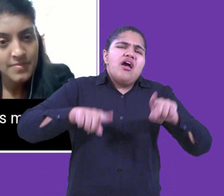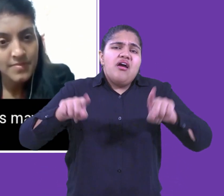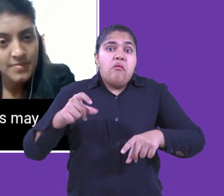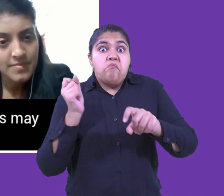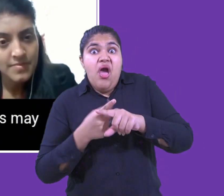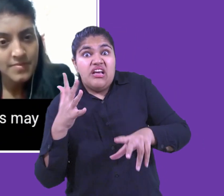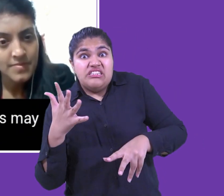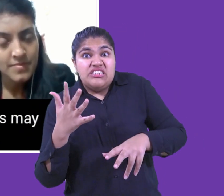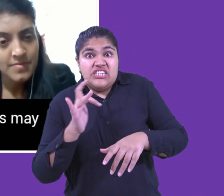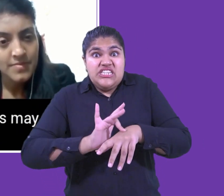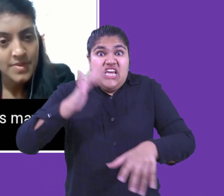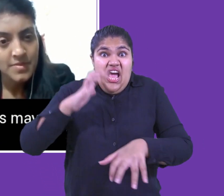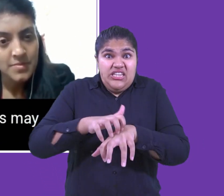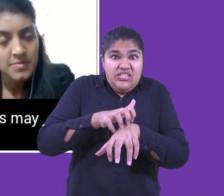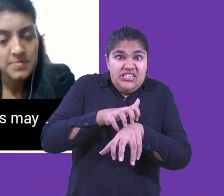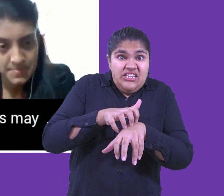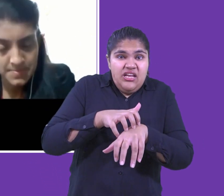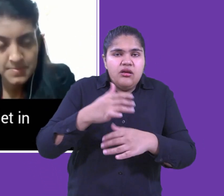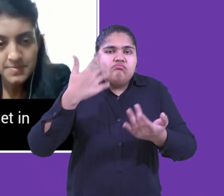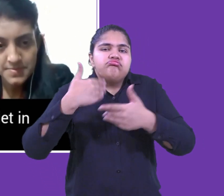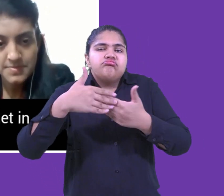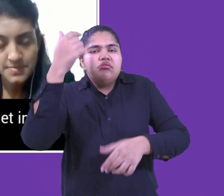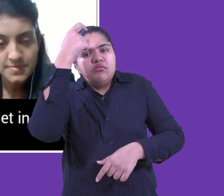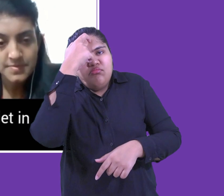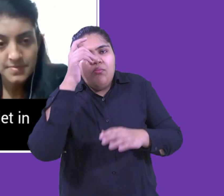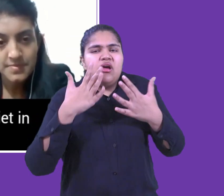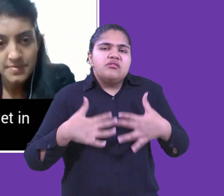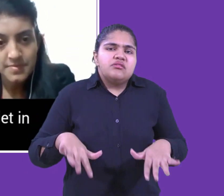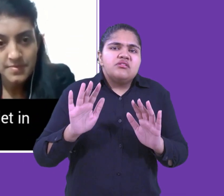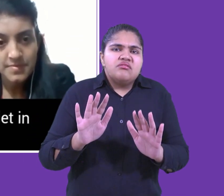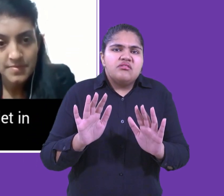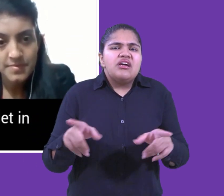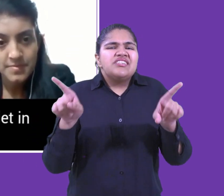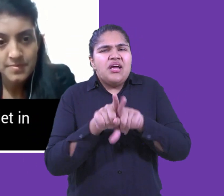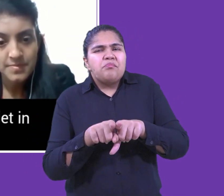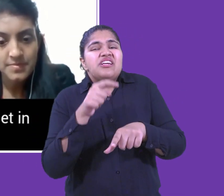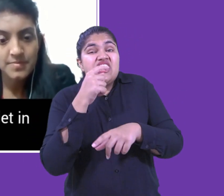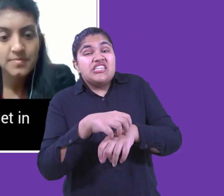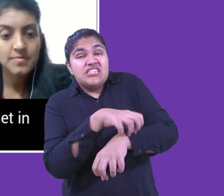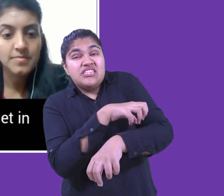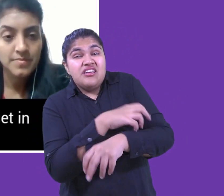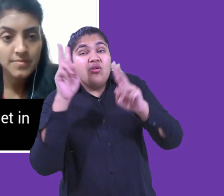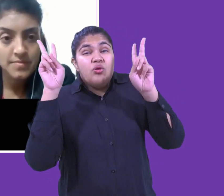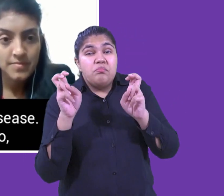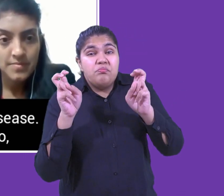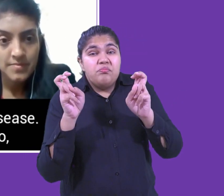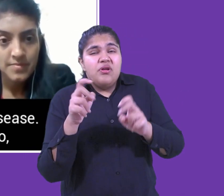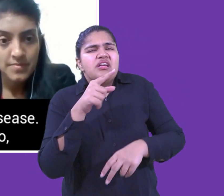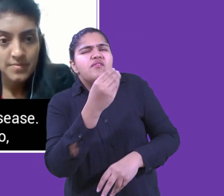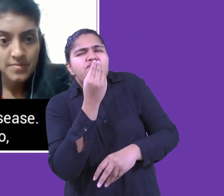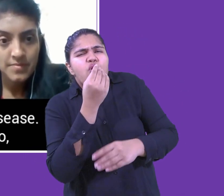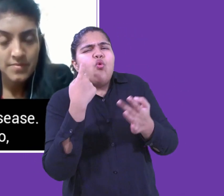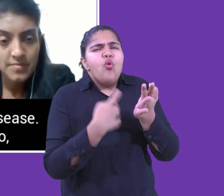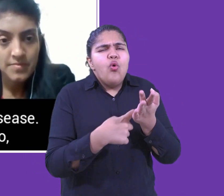some compatibility. So there's a great role of diet into the vitiligo. You know, vitiligo is